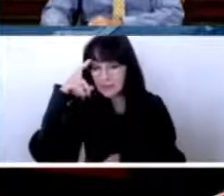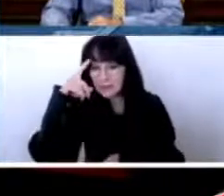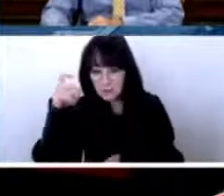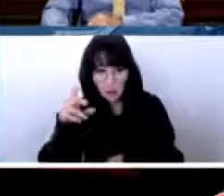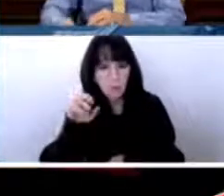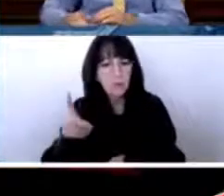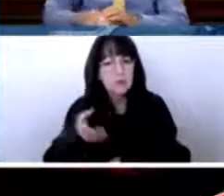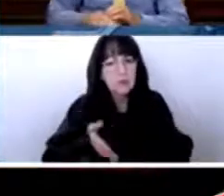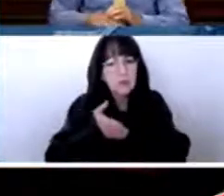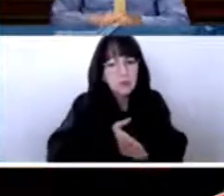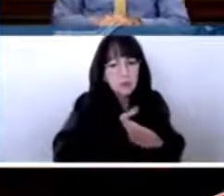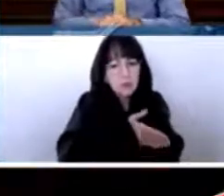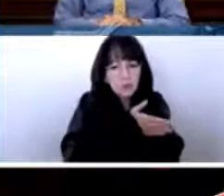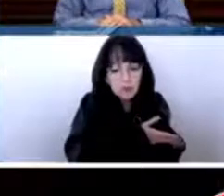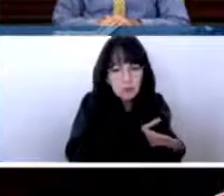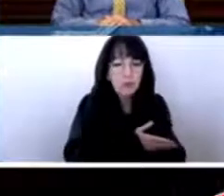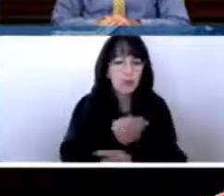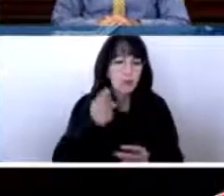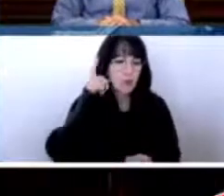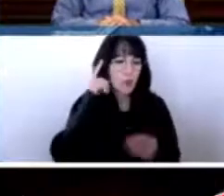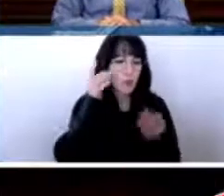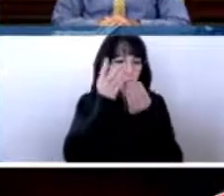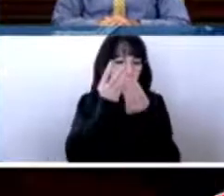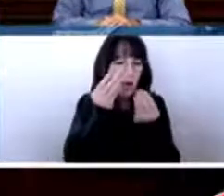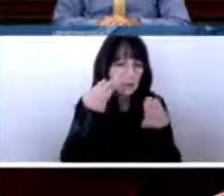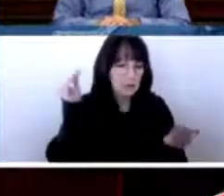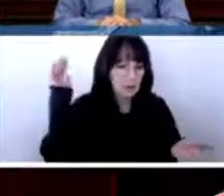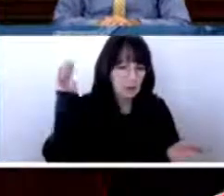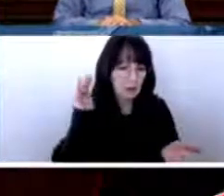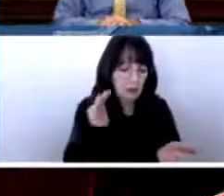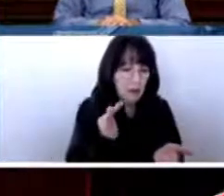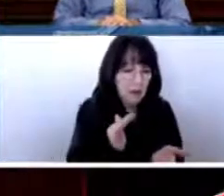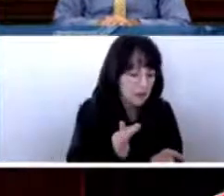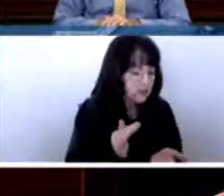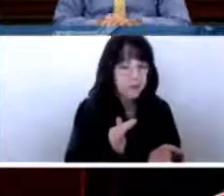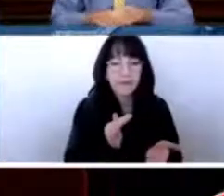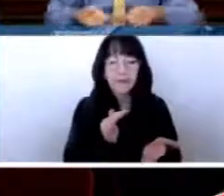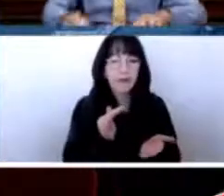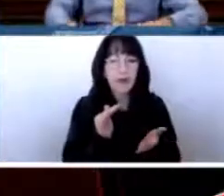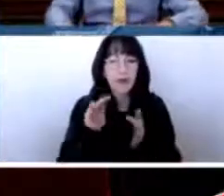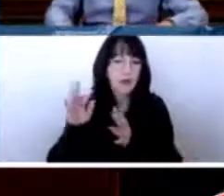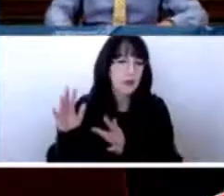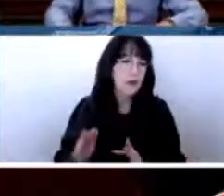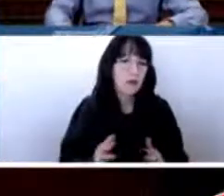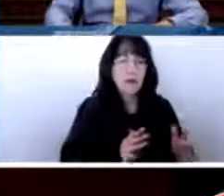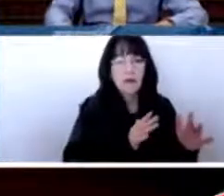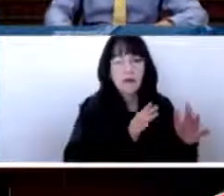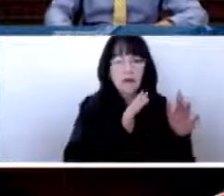time last year, again, reached another peak of 474 on January the 14th,